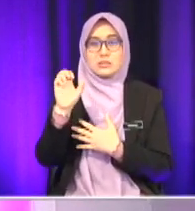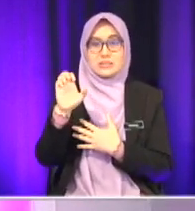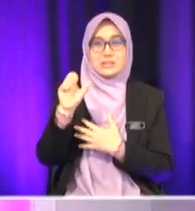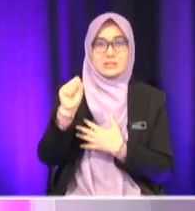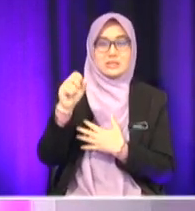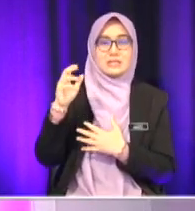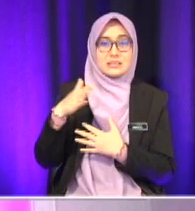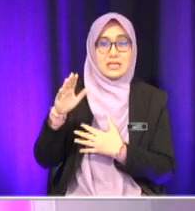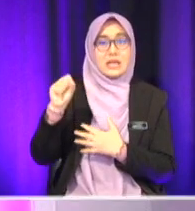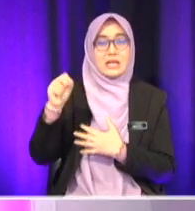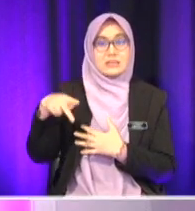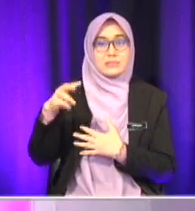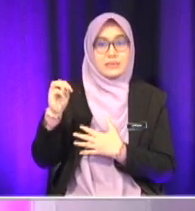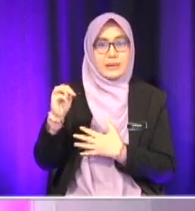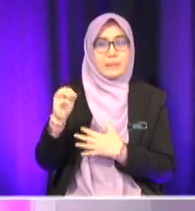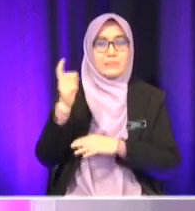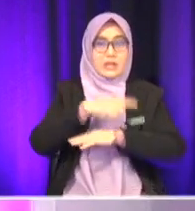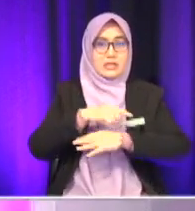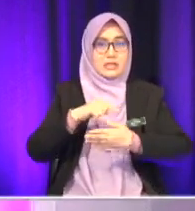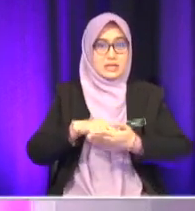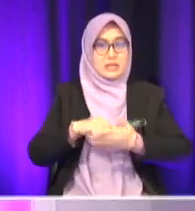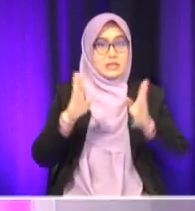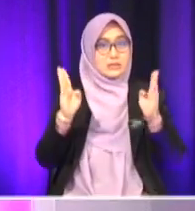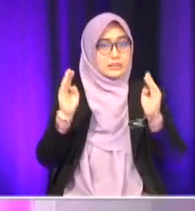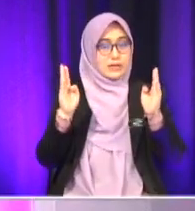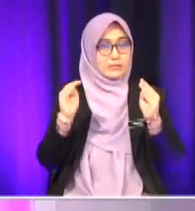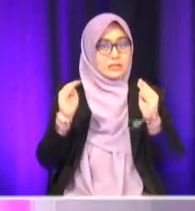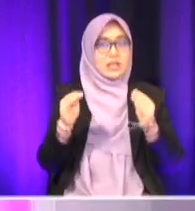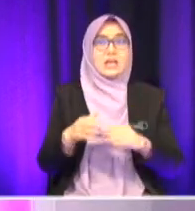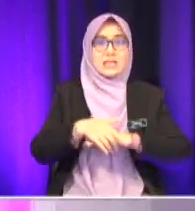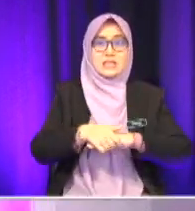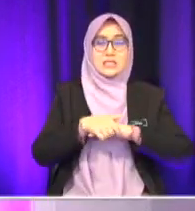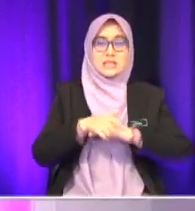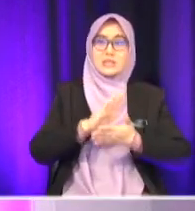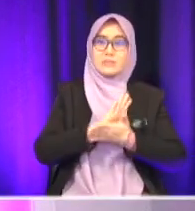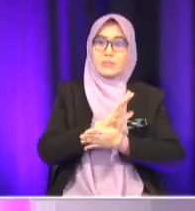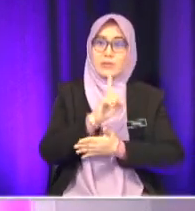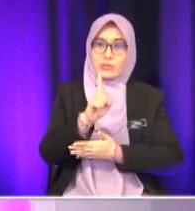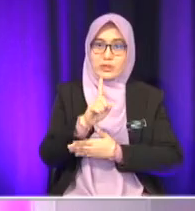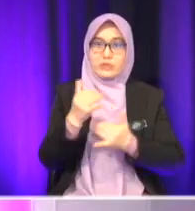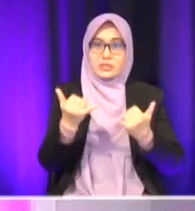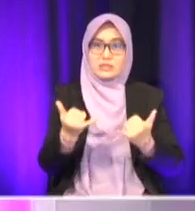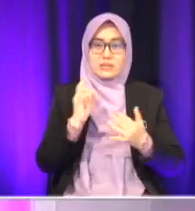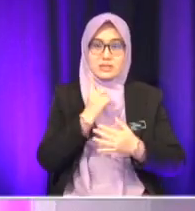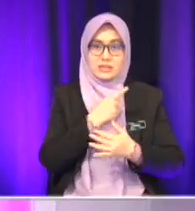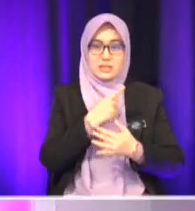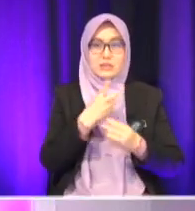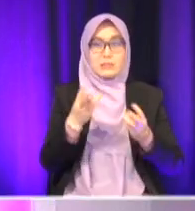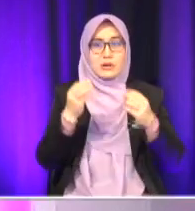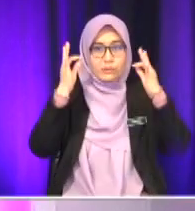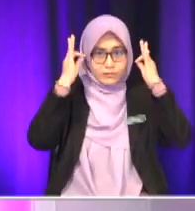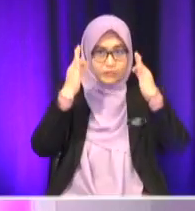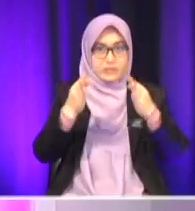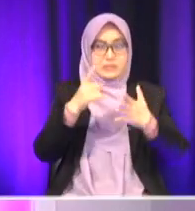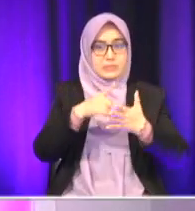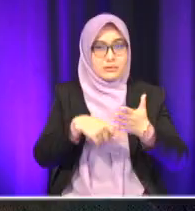today is English, focusing on paper 1, together with Madam Eileen. So, Madam, what will we be focusing on for this